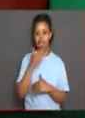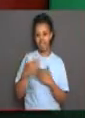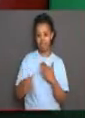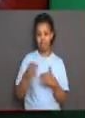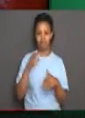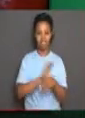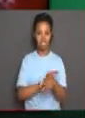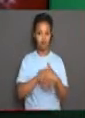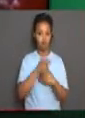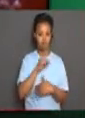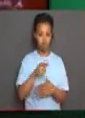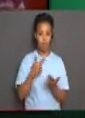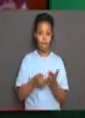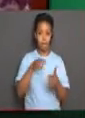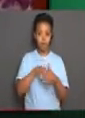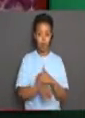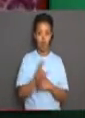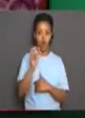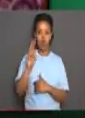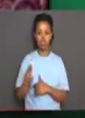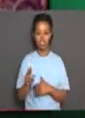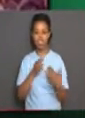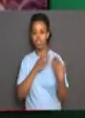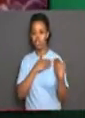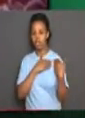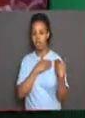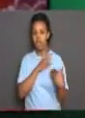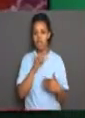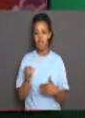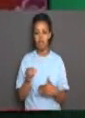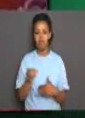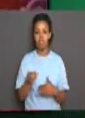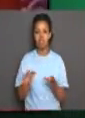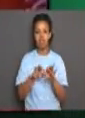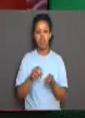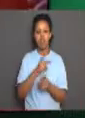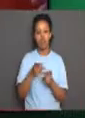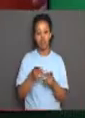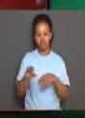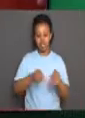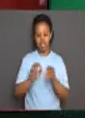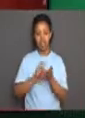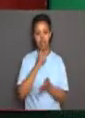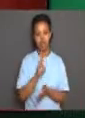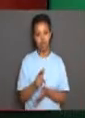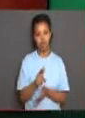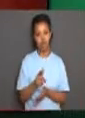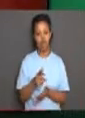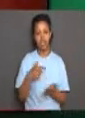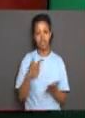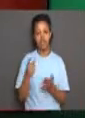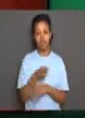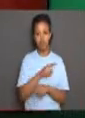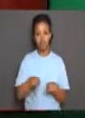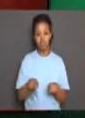and carries oxygen within the organism to where it is needed. However, the